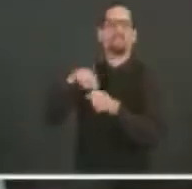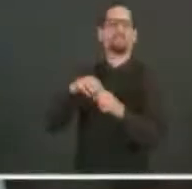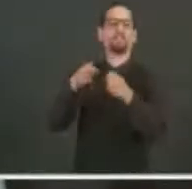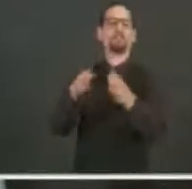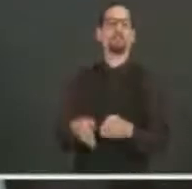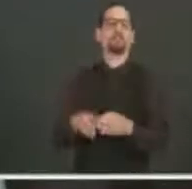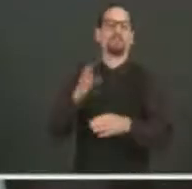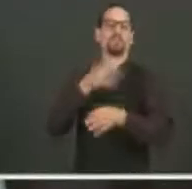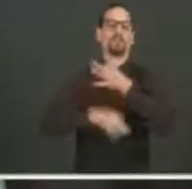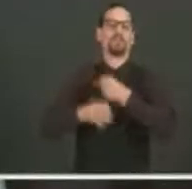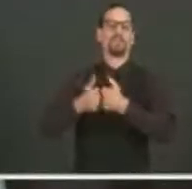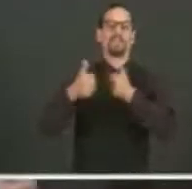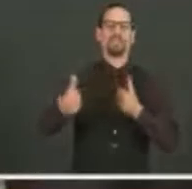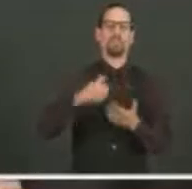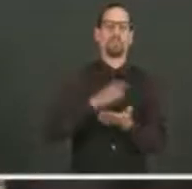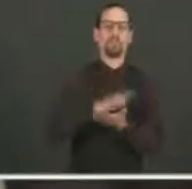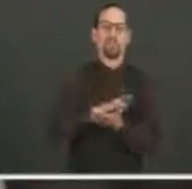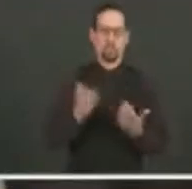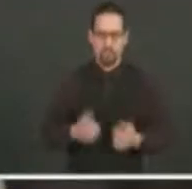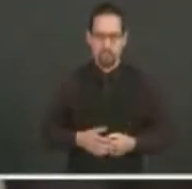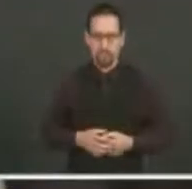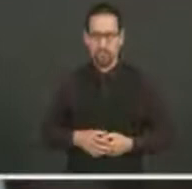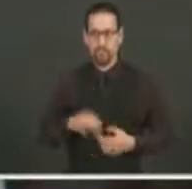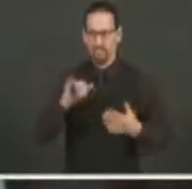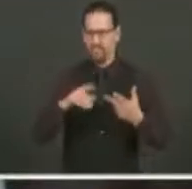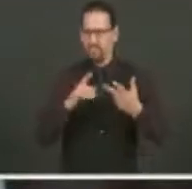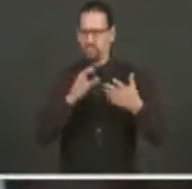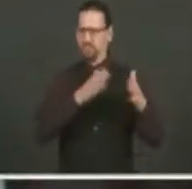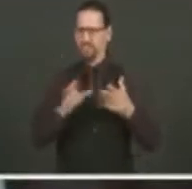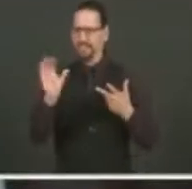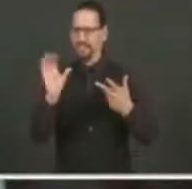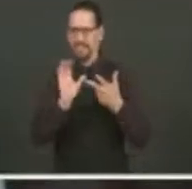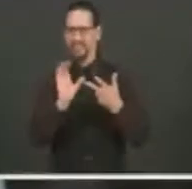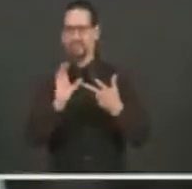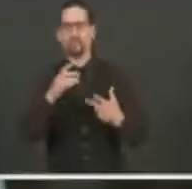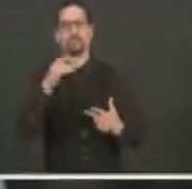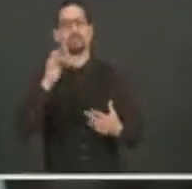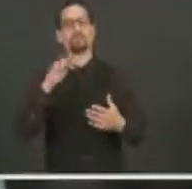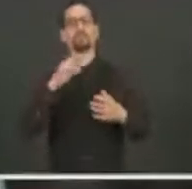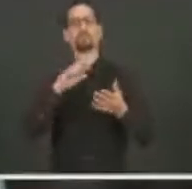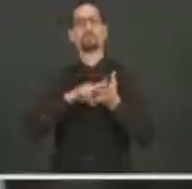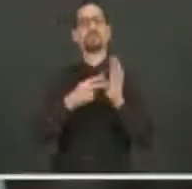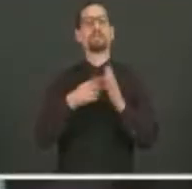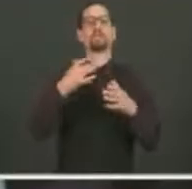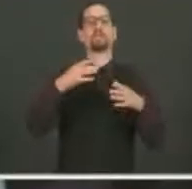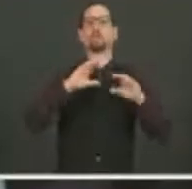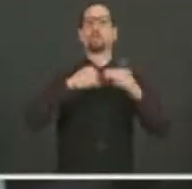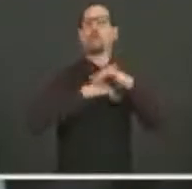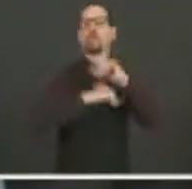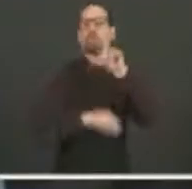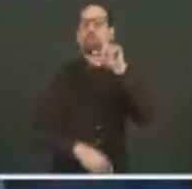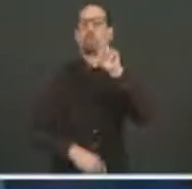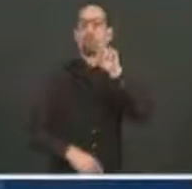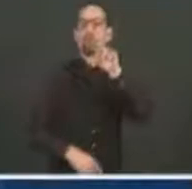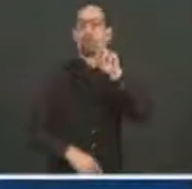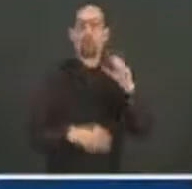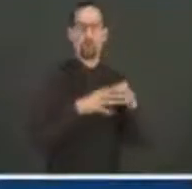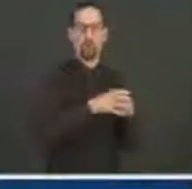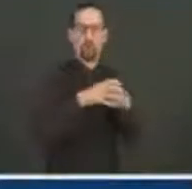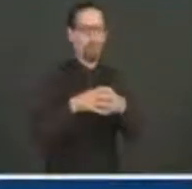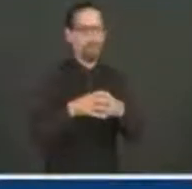Obviously, in that plan C, there'll be group sizes will have to go down and more stringent guidelines.